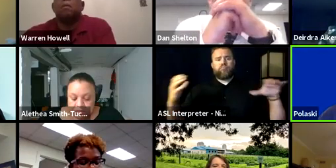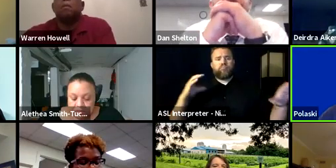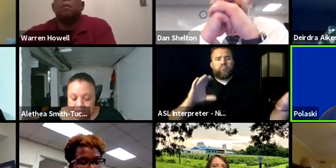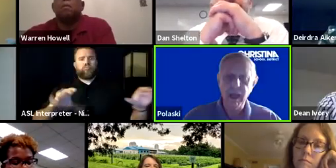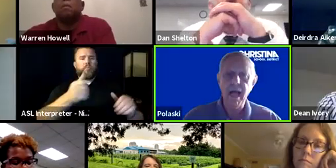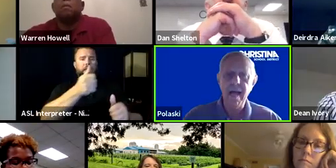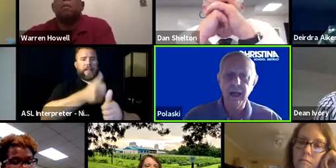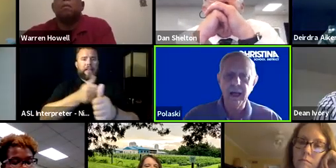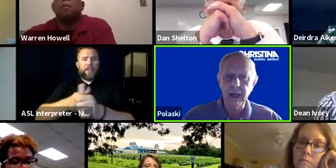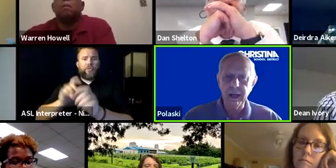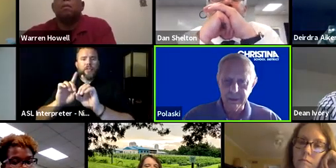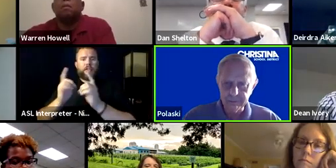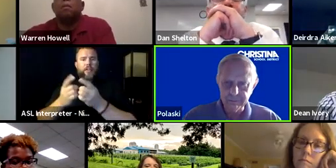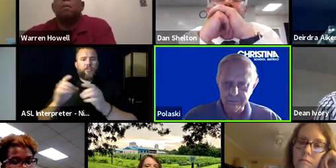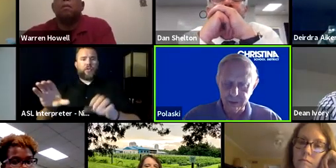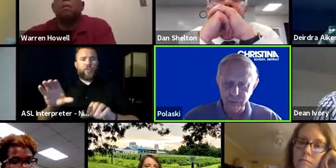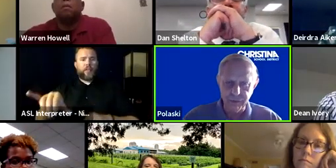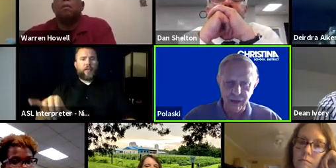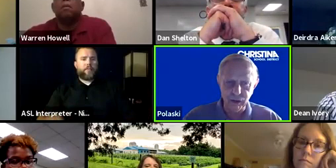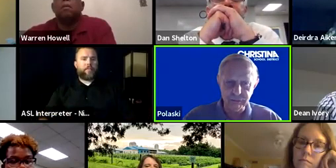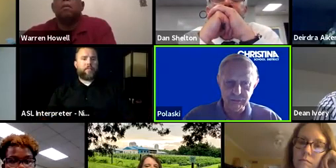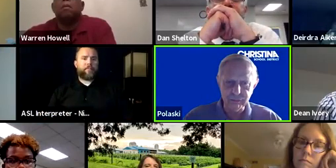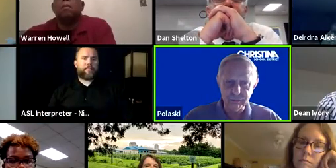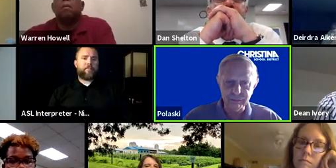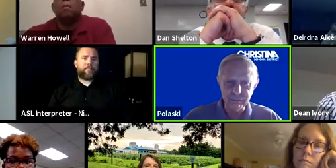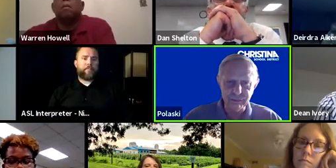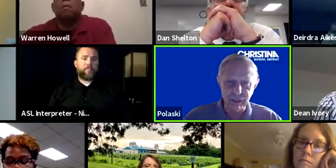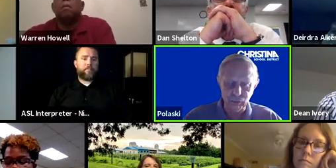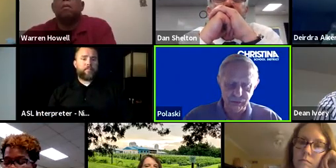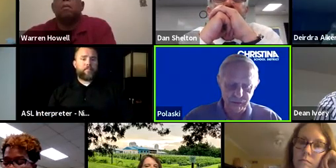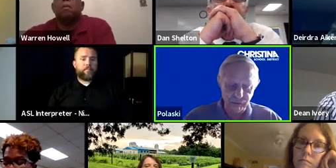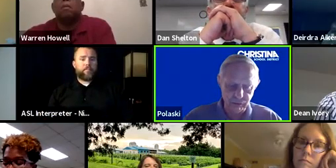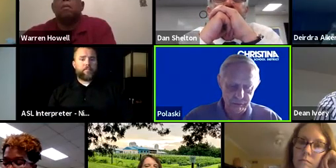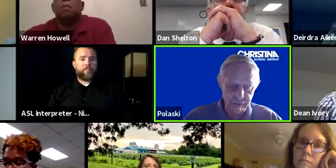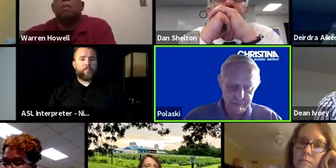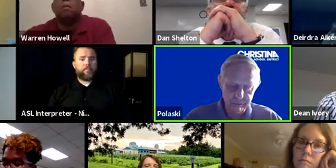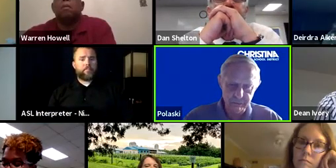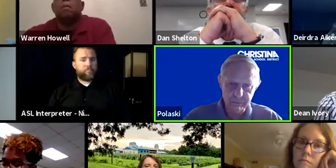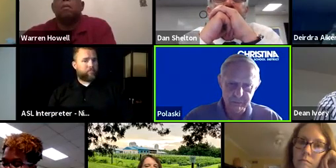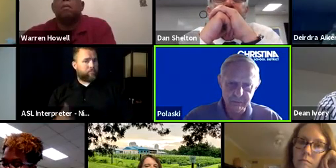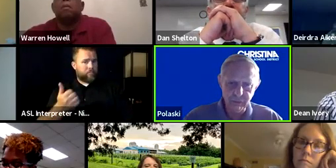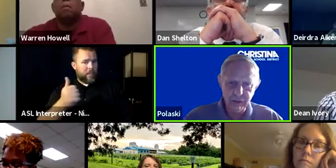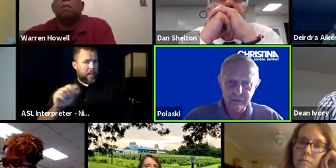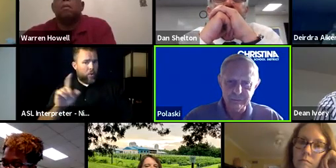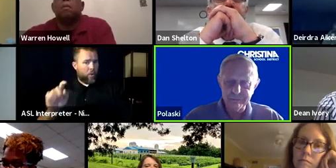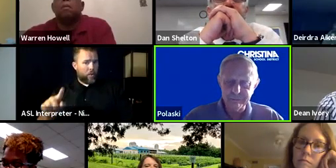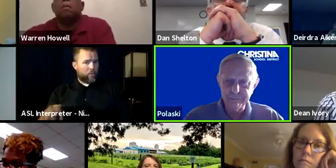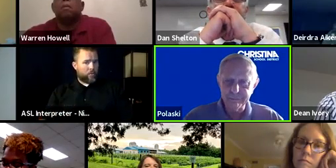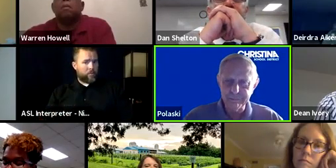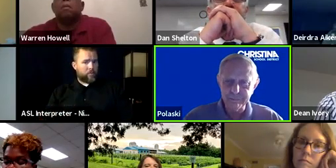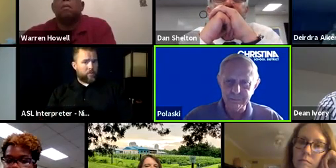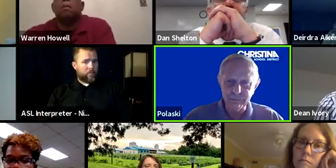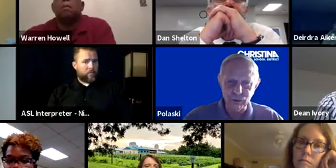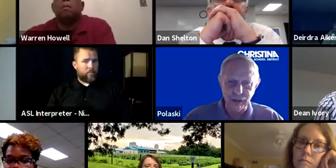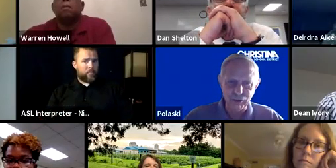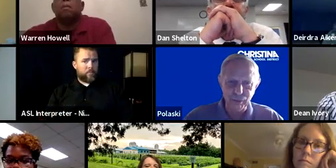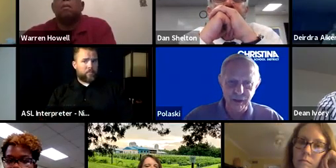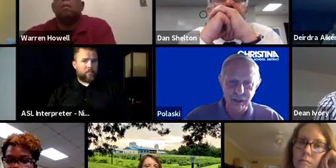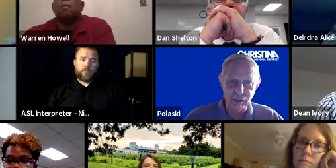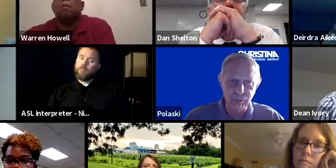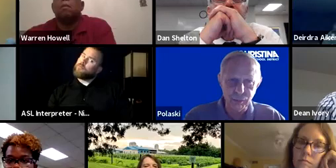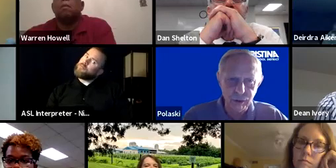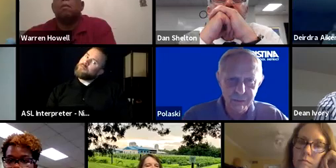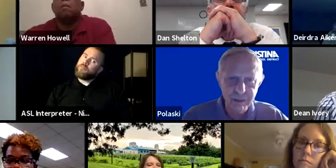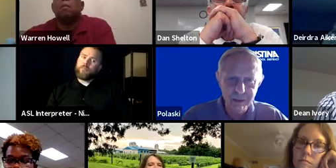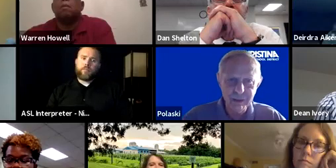Code. And with that, I'll take questions or think we need a try to motion.